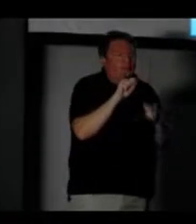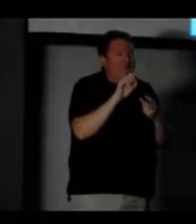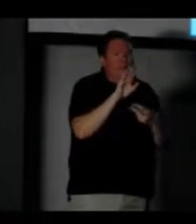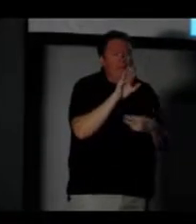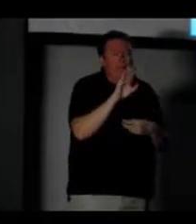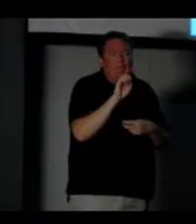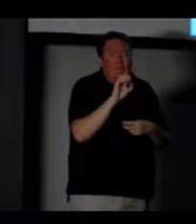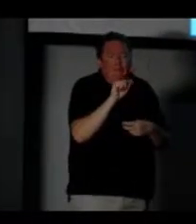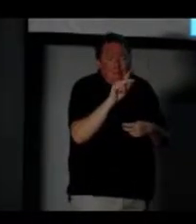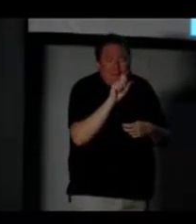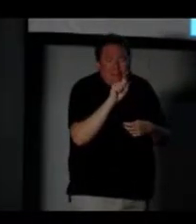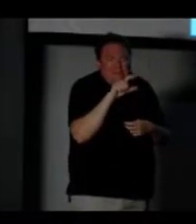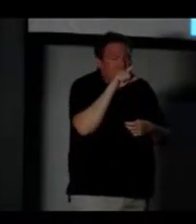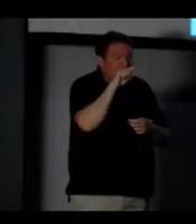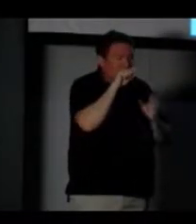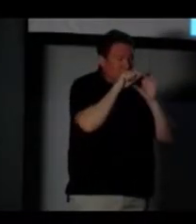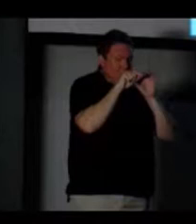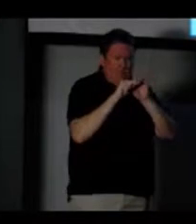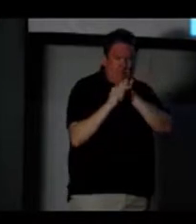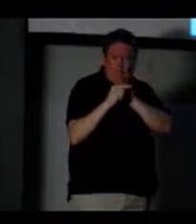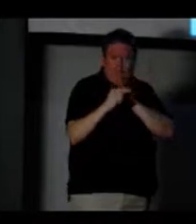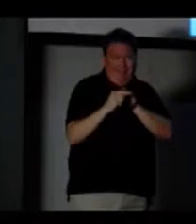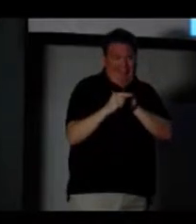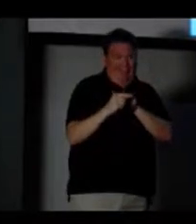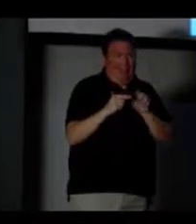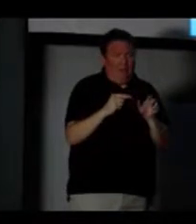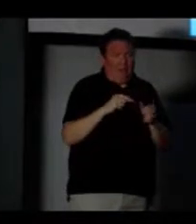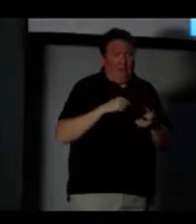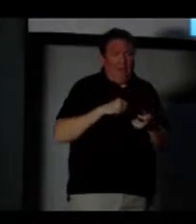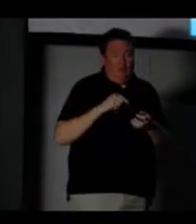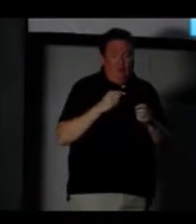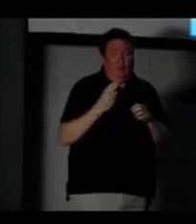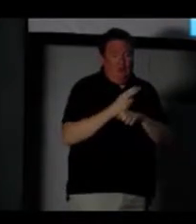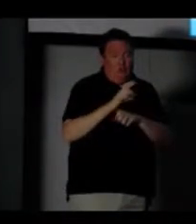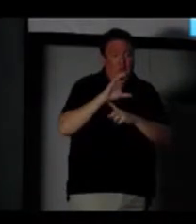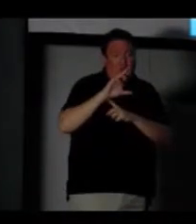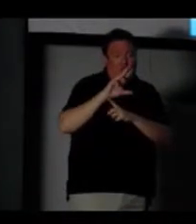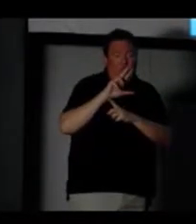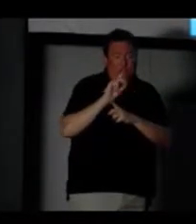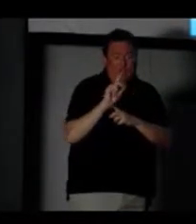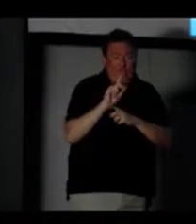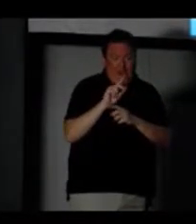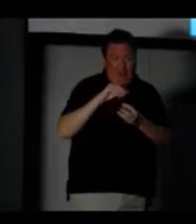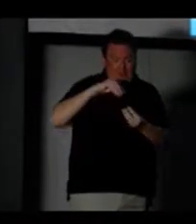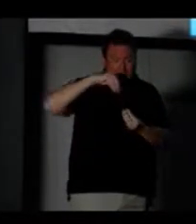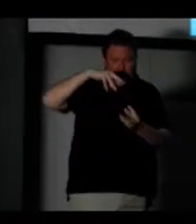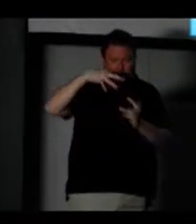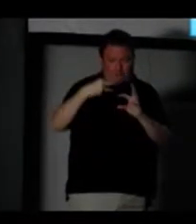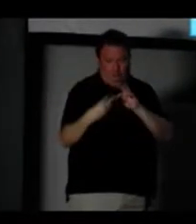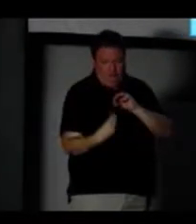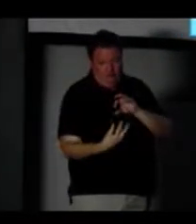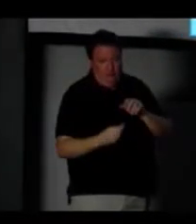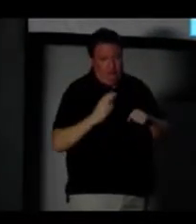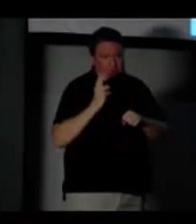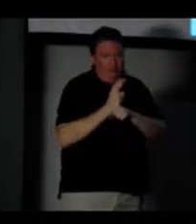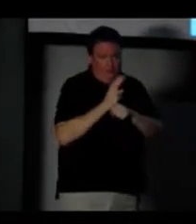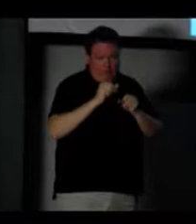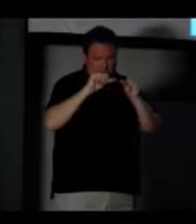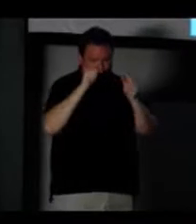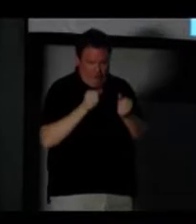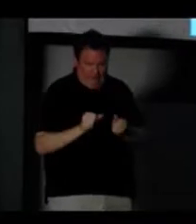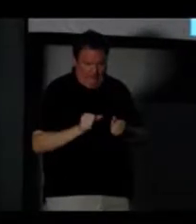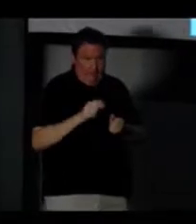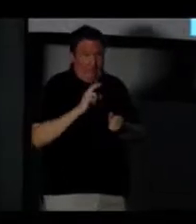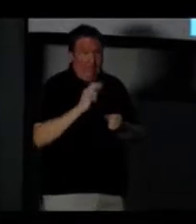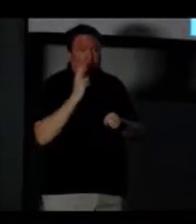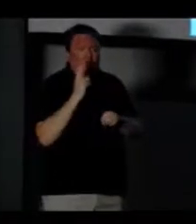collections, to use some pretty fancy 3D imaging software to quantify the shape of those bills, and then to use those